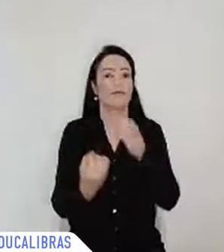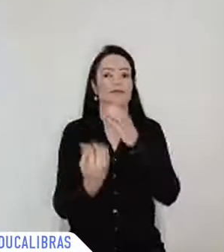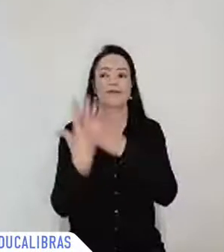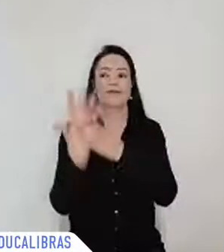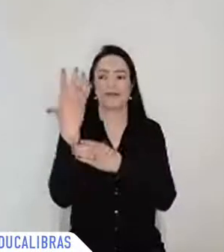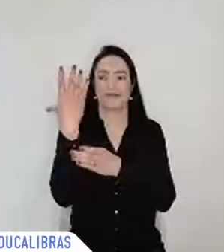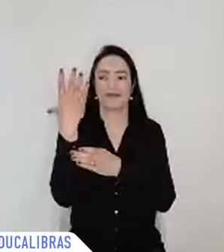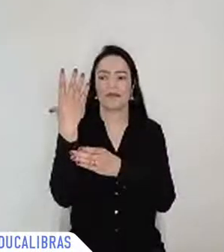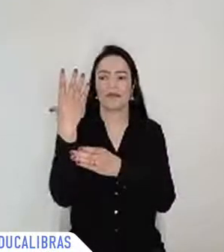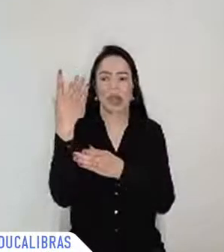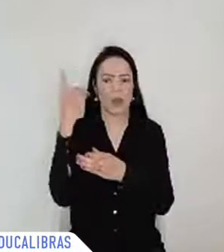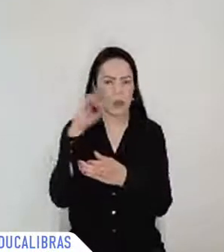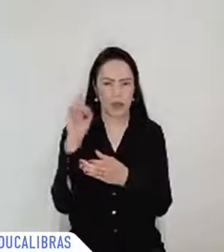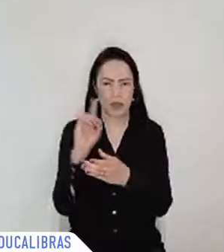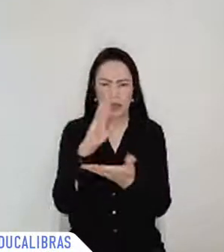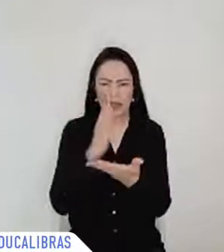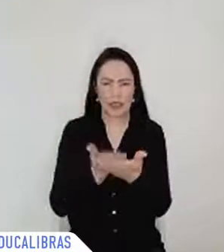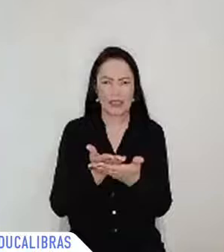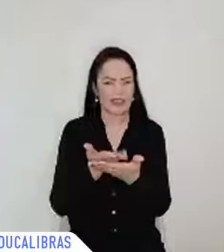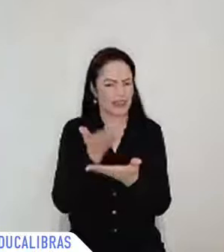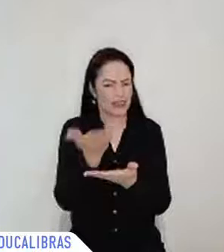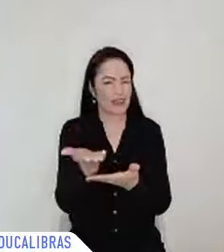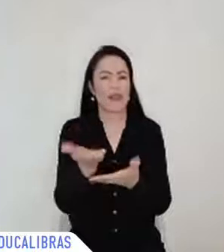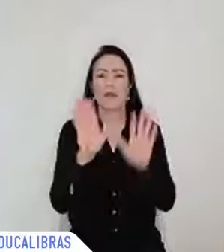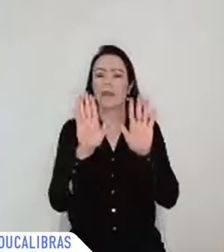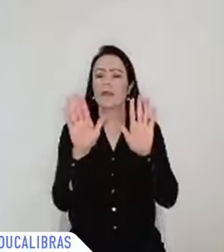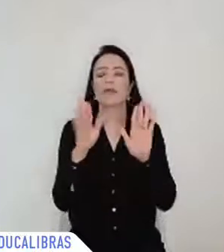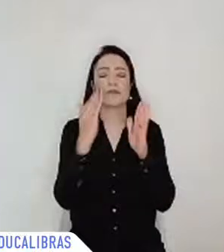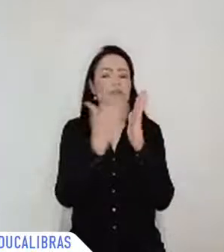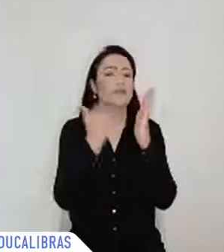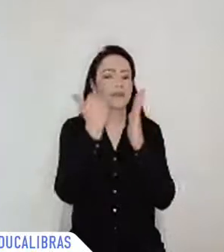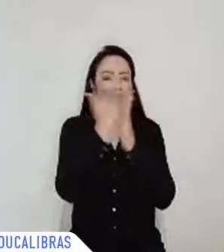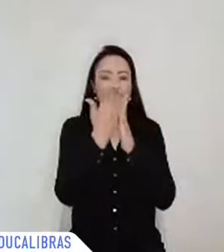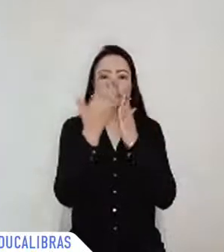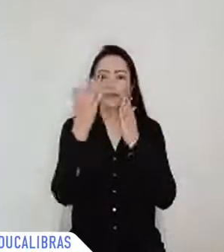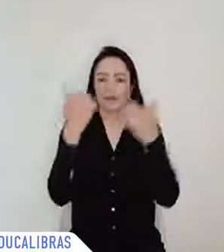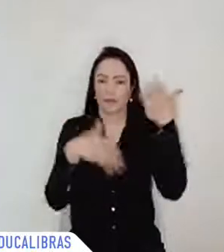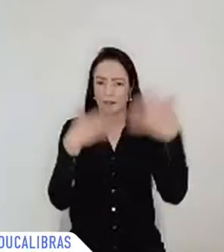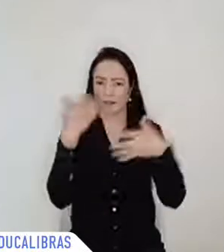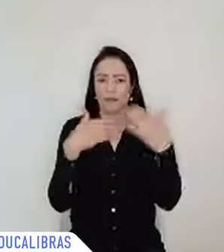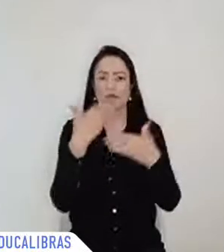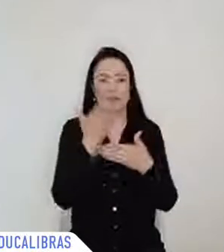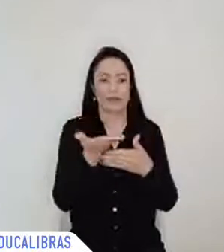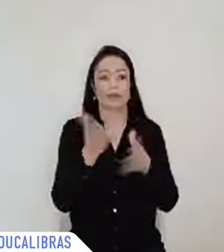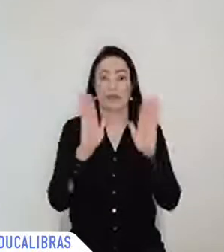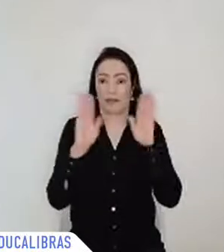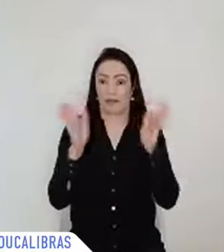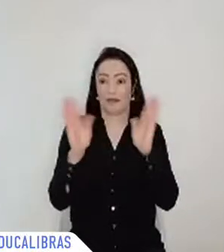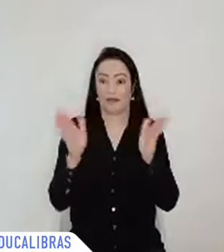emerge, at least the most correct ones. I don't know if I believe this much, but to